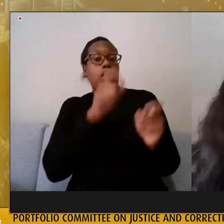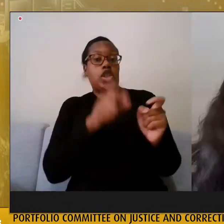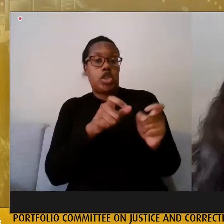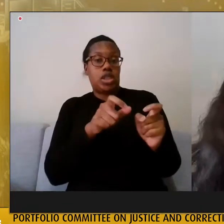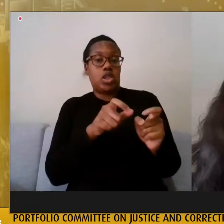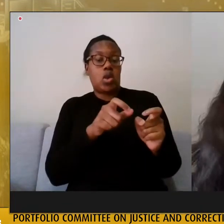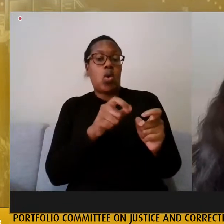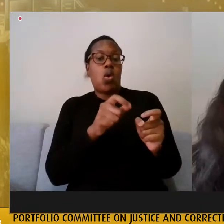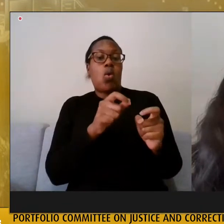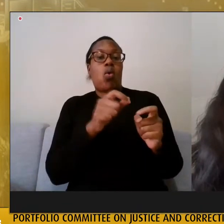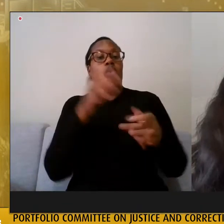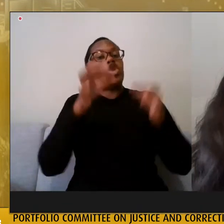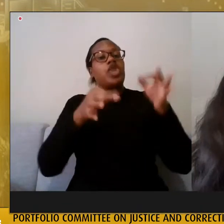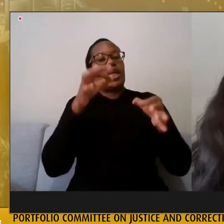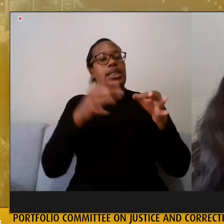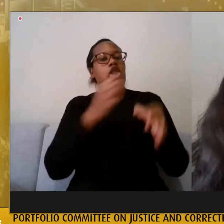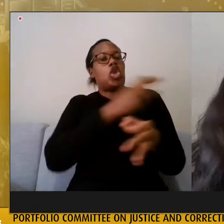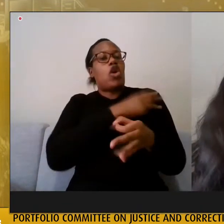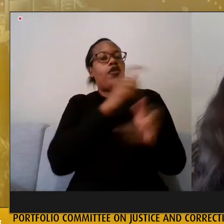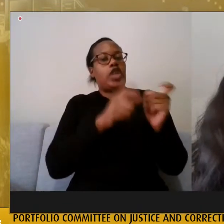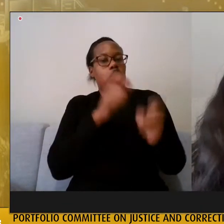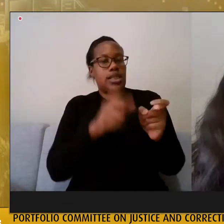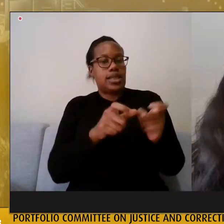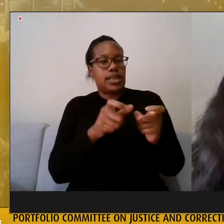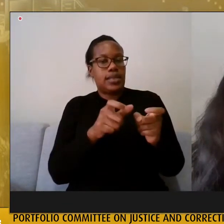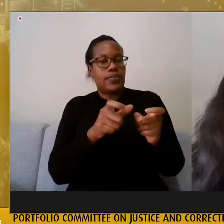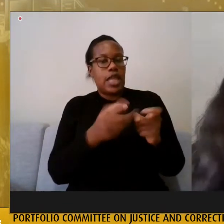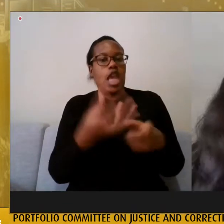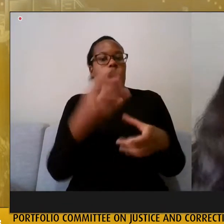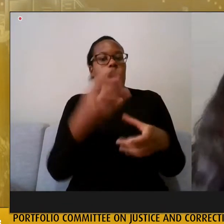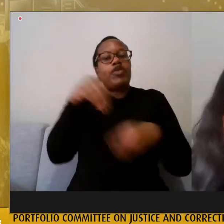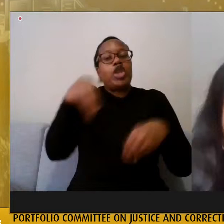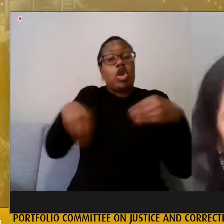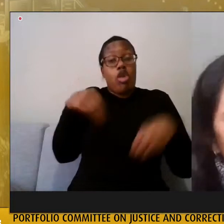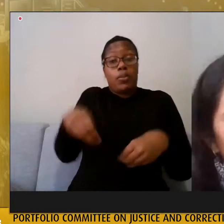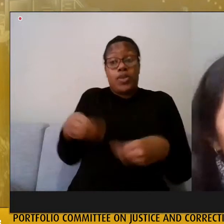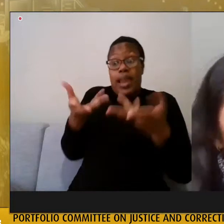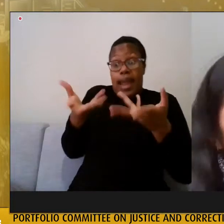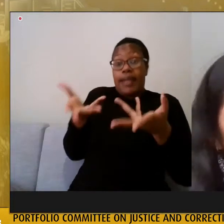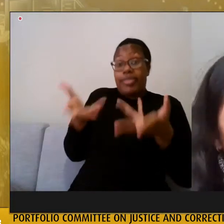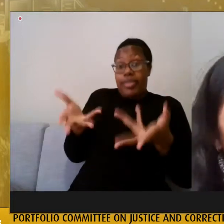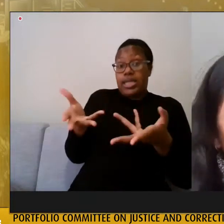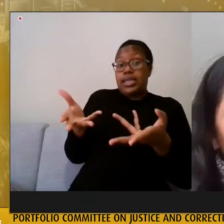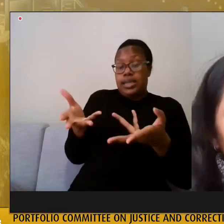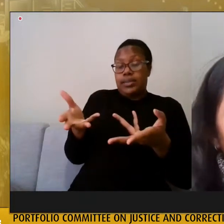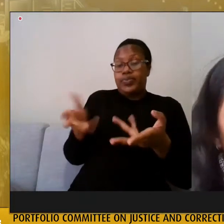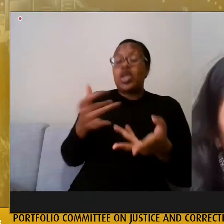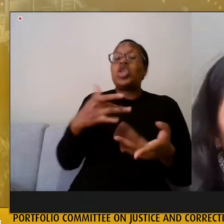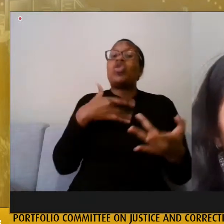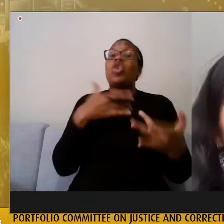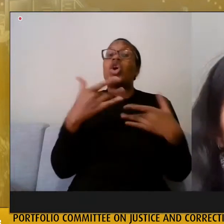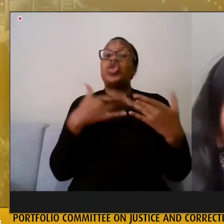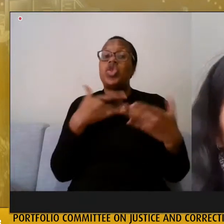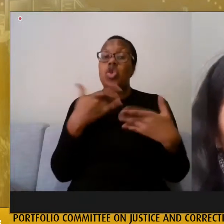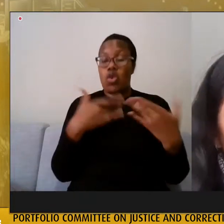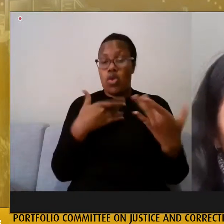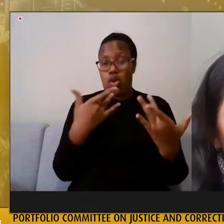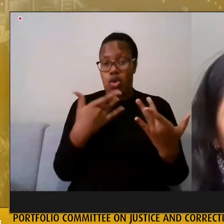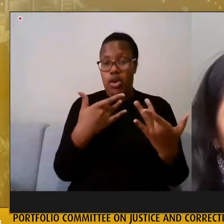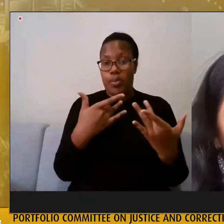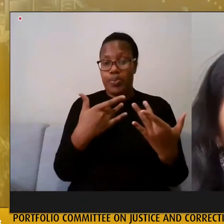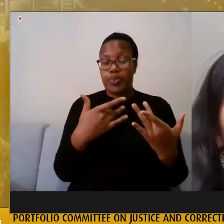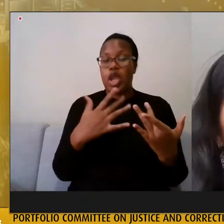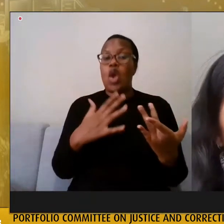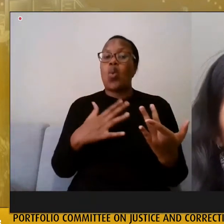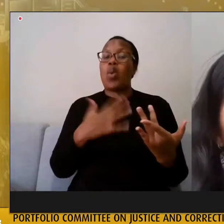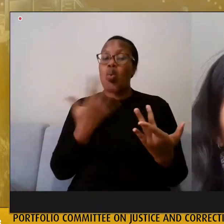officials, engaging themselves in corruption like this. And the concern was that we want to clean